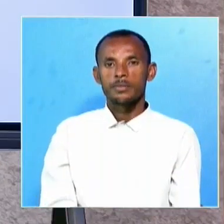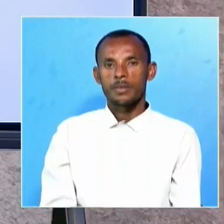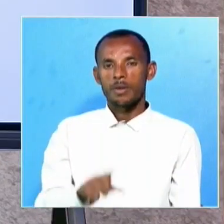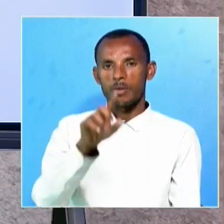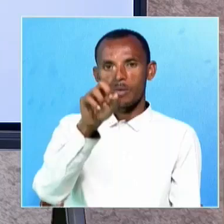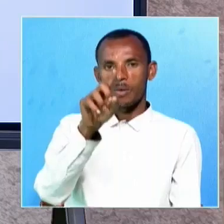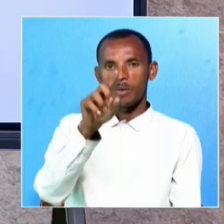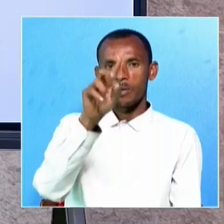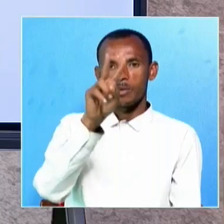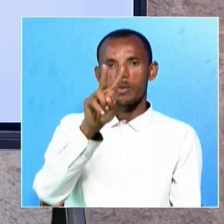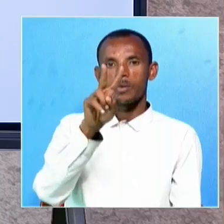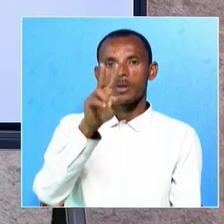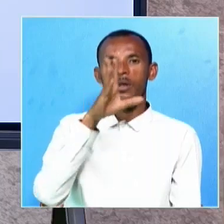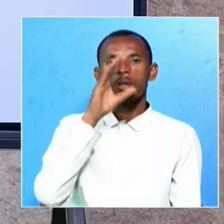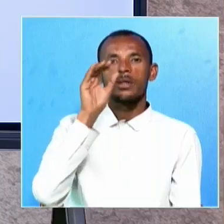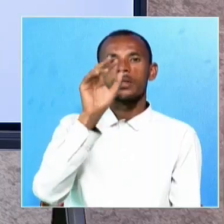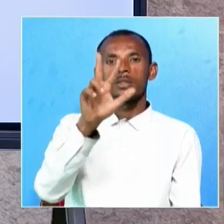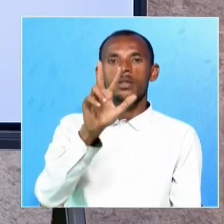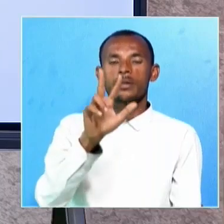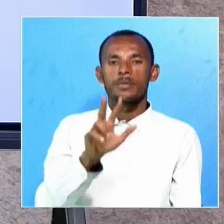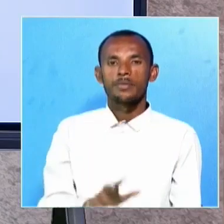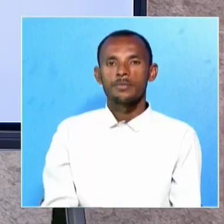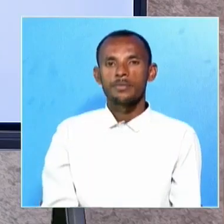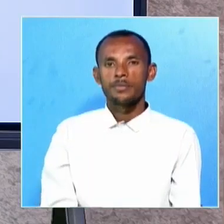1, 2, and 3.